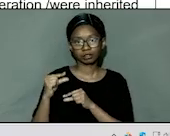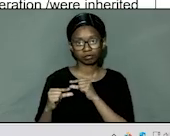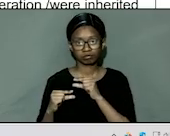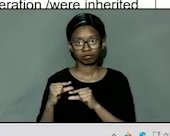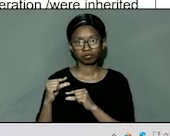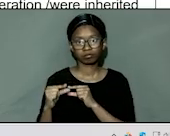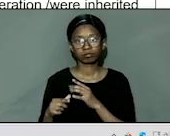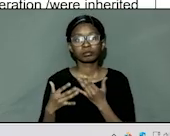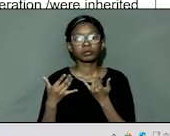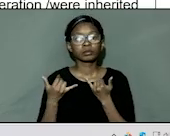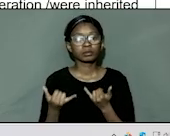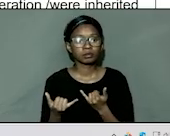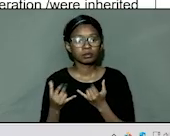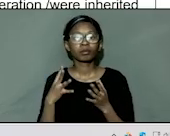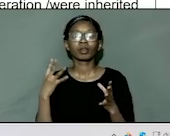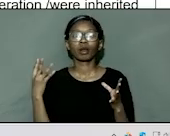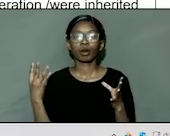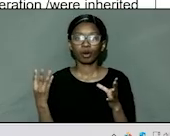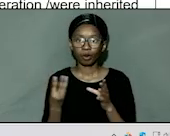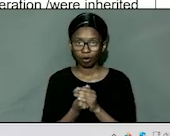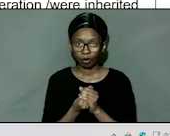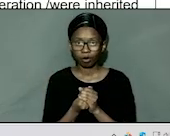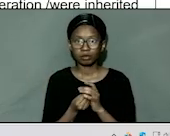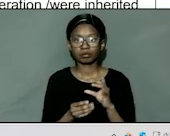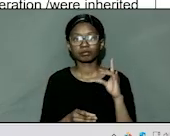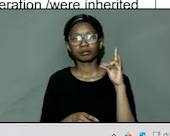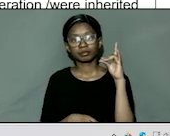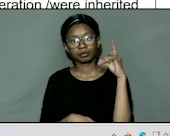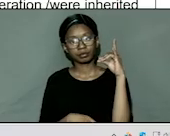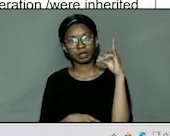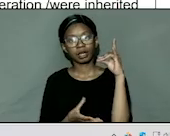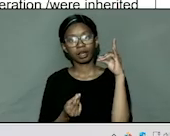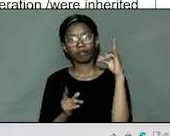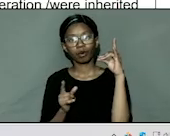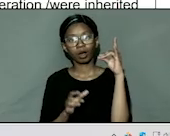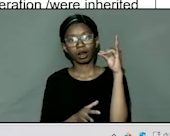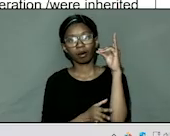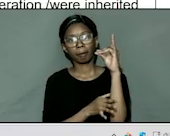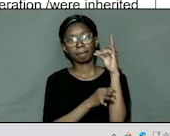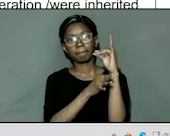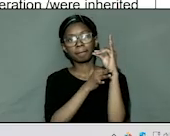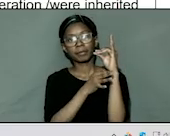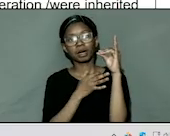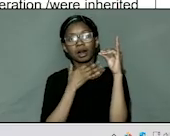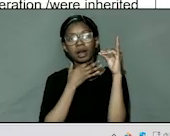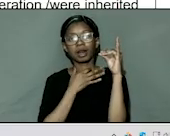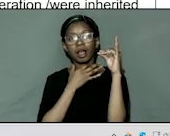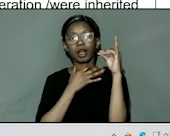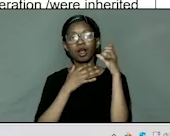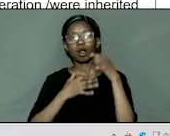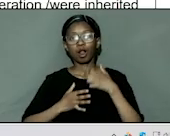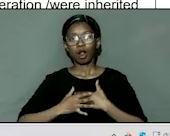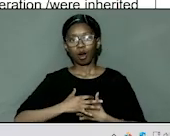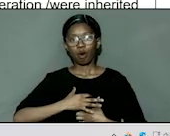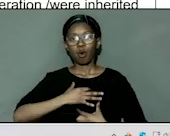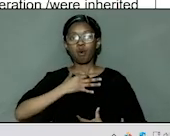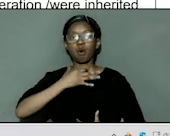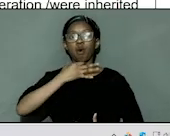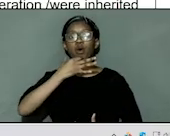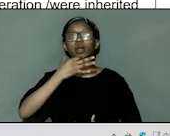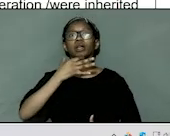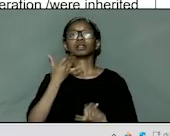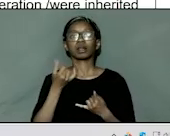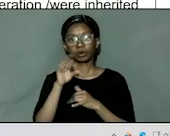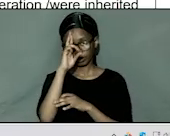now all giraffes would have what? Long necks. Remember, I mentioned the first